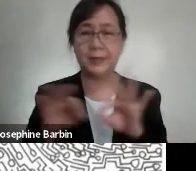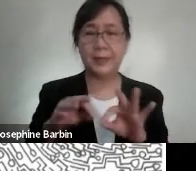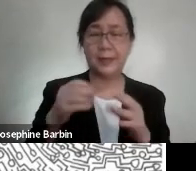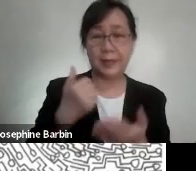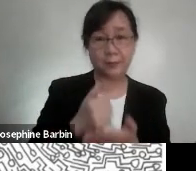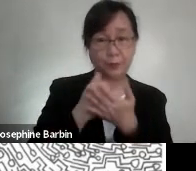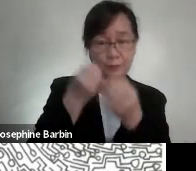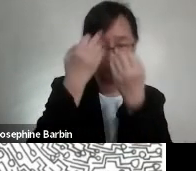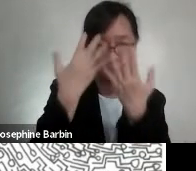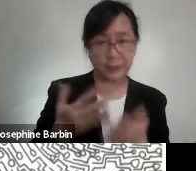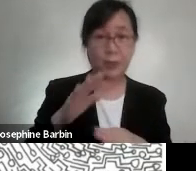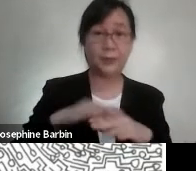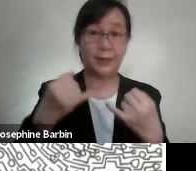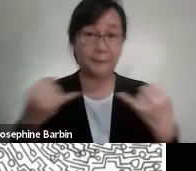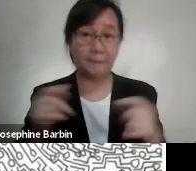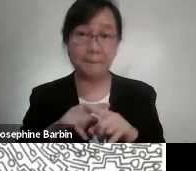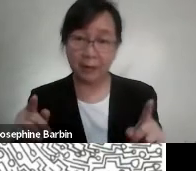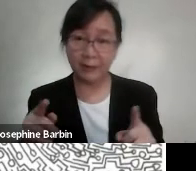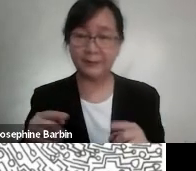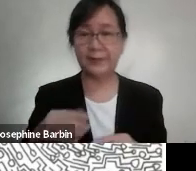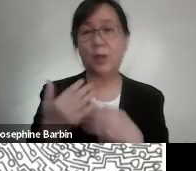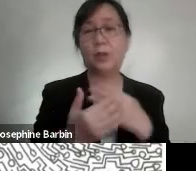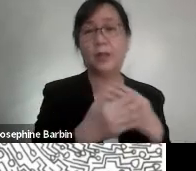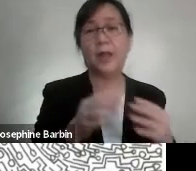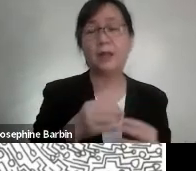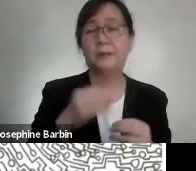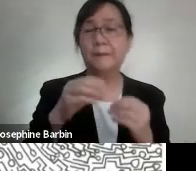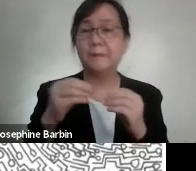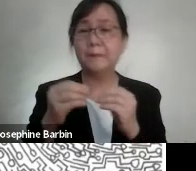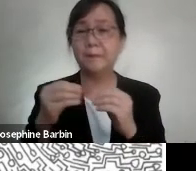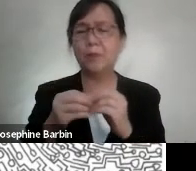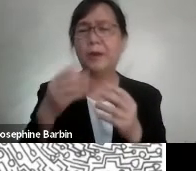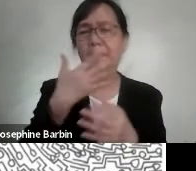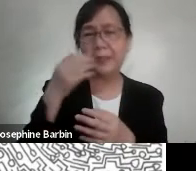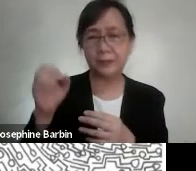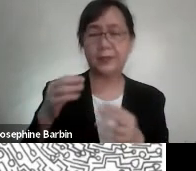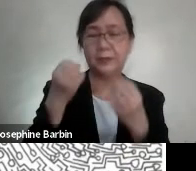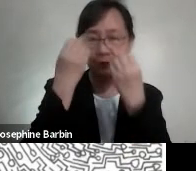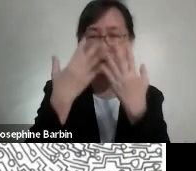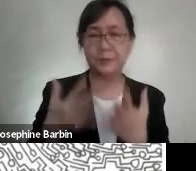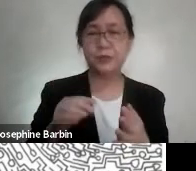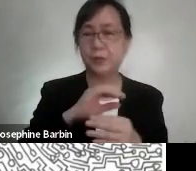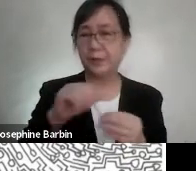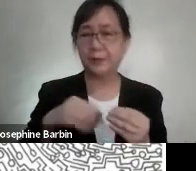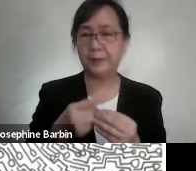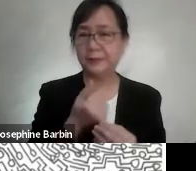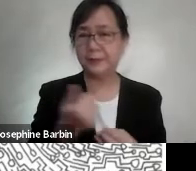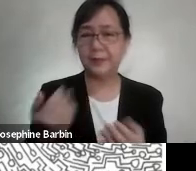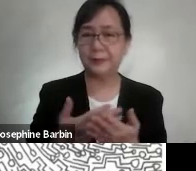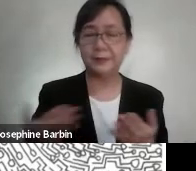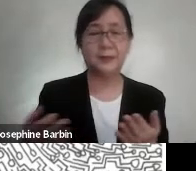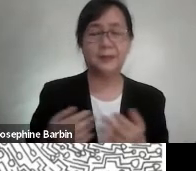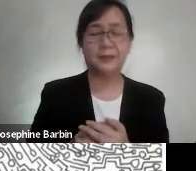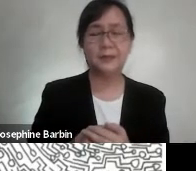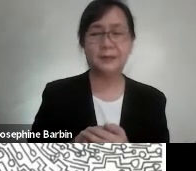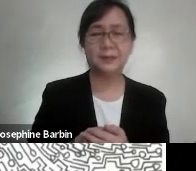information online, but they're calling out for more and better information about these kinds of things. They